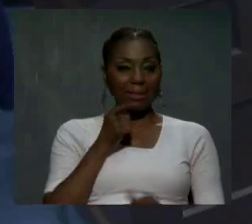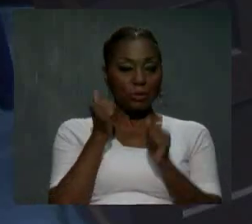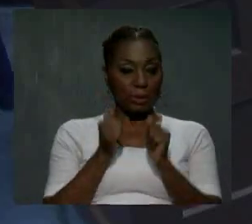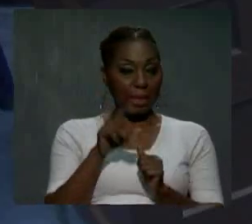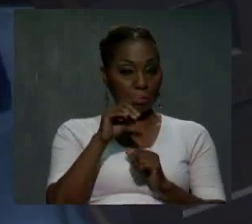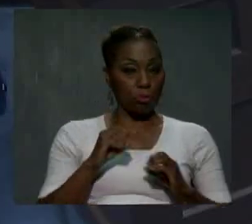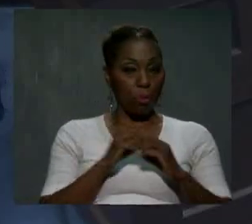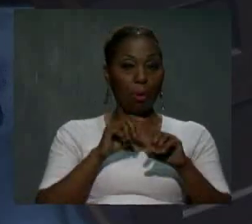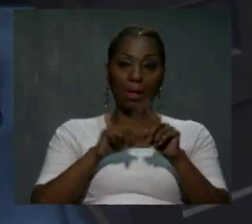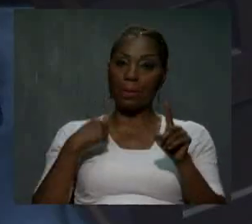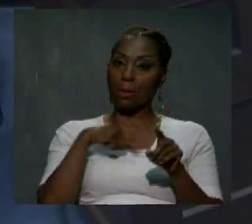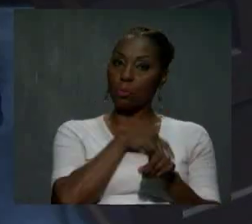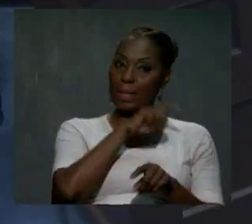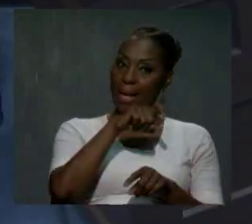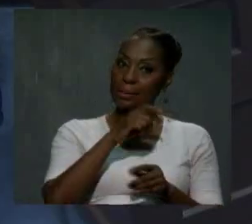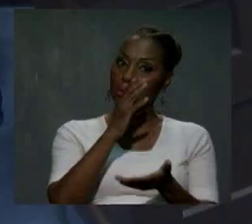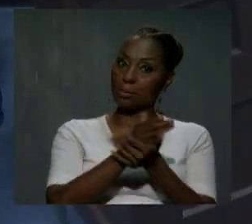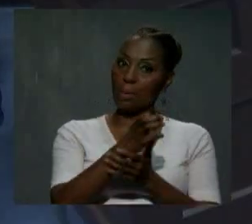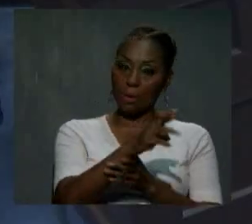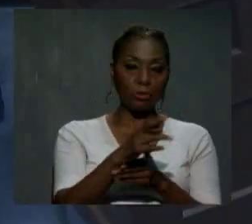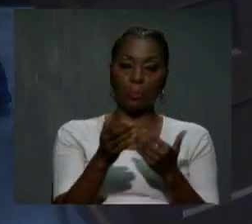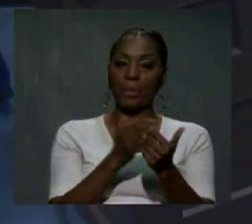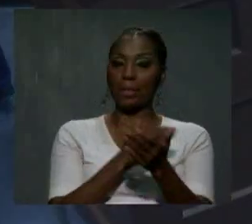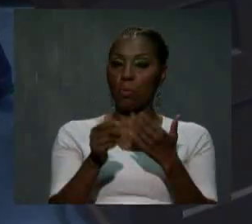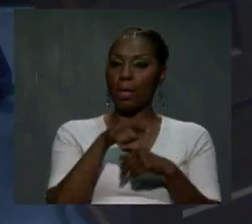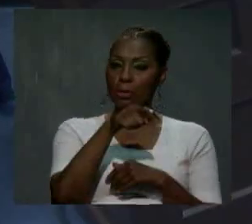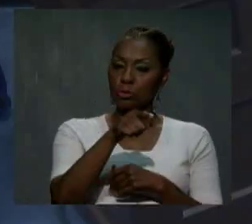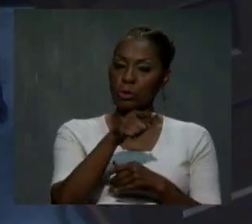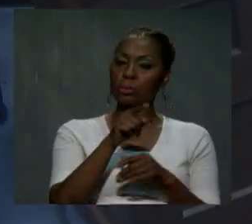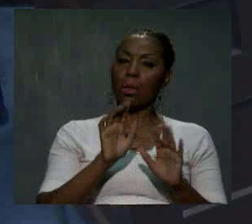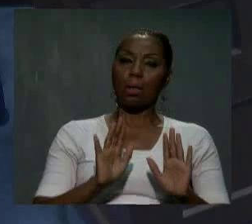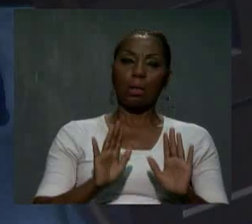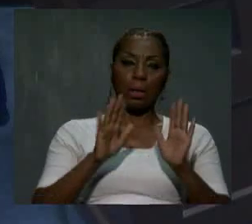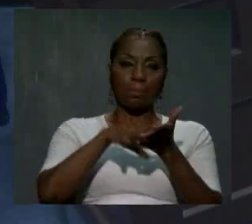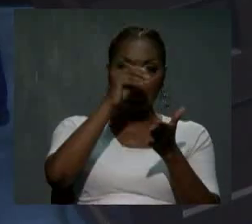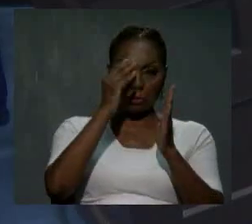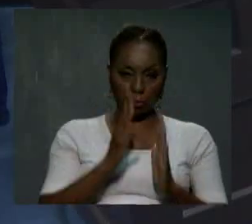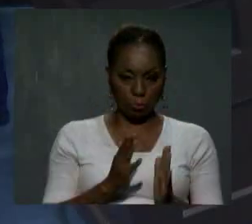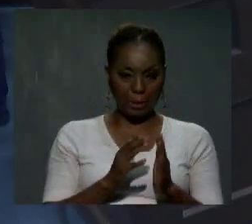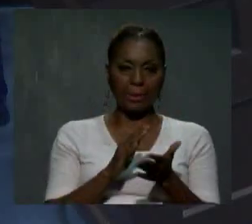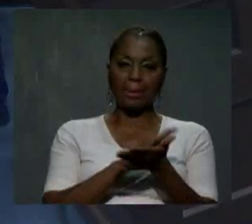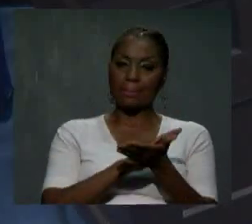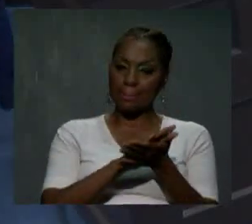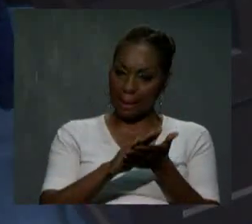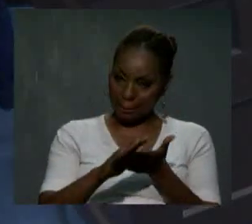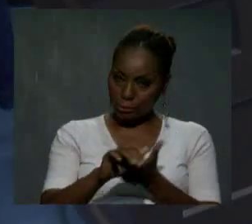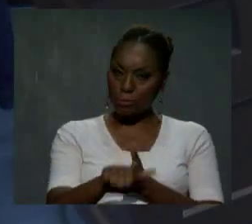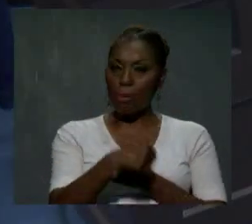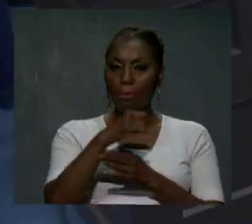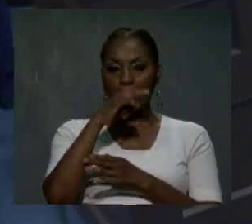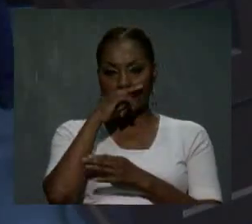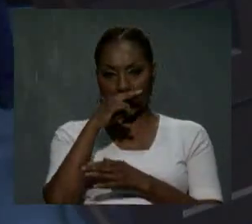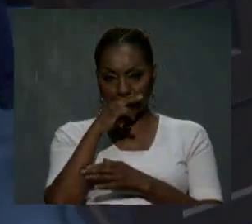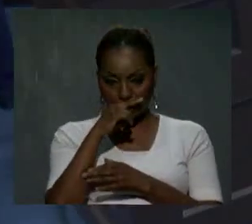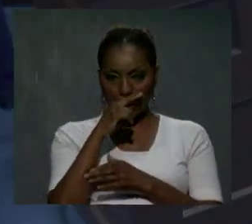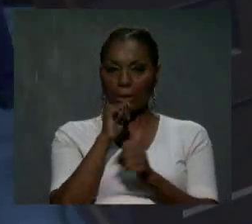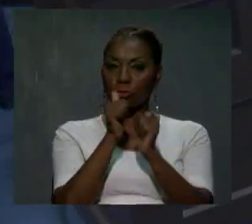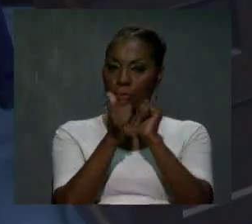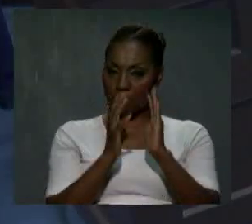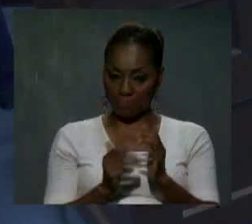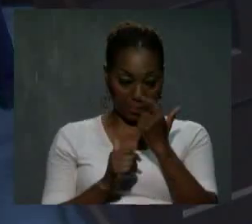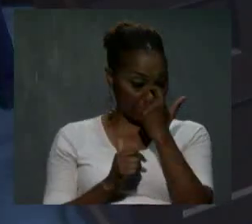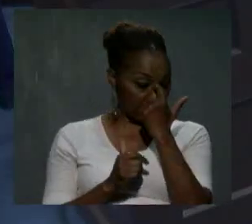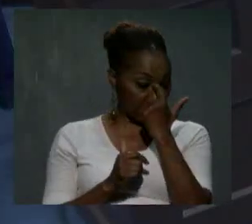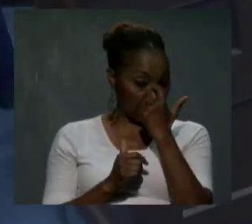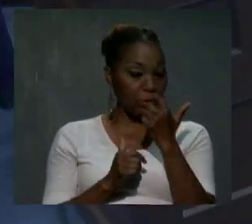stop her. Melody is an outstanding student, thoughtful and kind to her schoolmates, and a tenacious competitor. She is deserving to represent